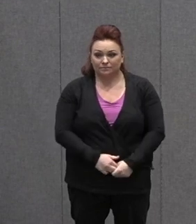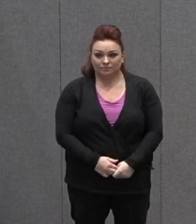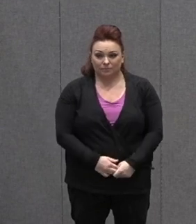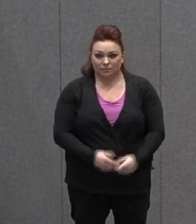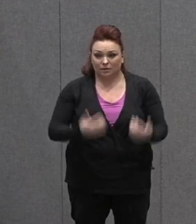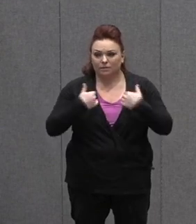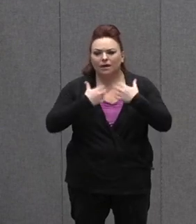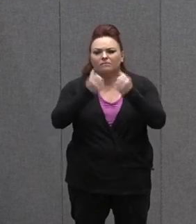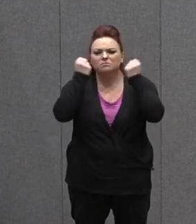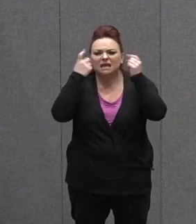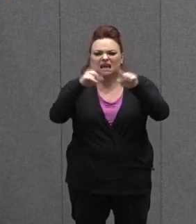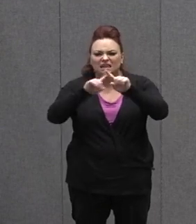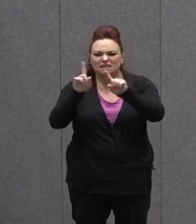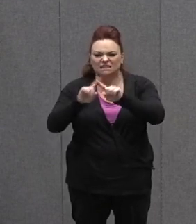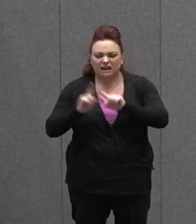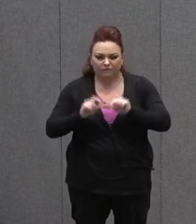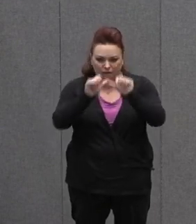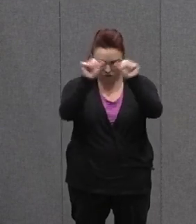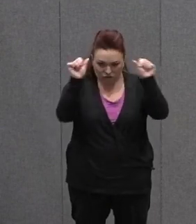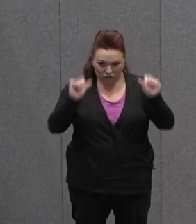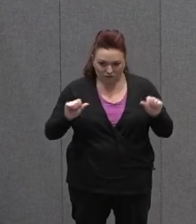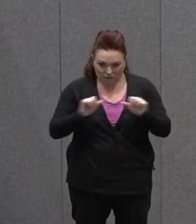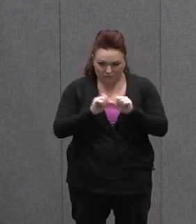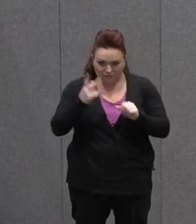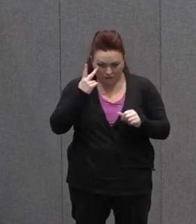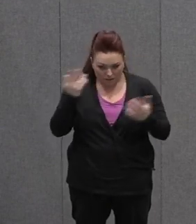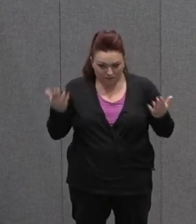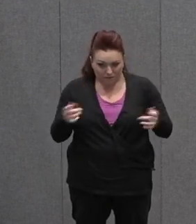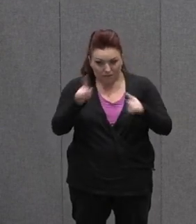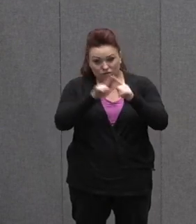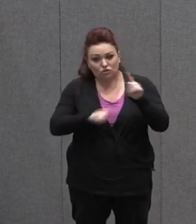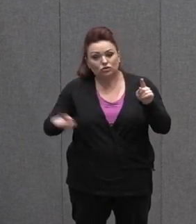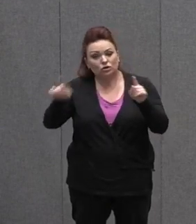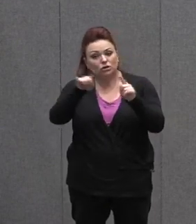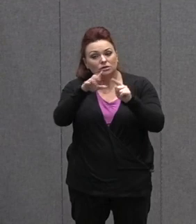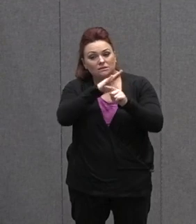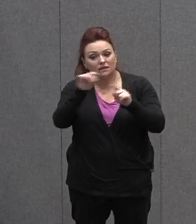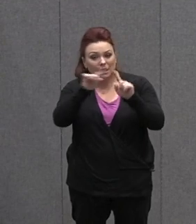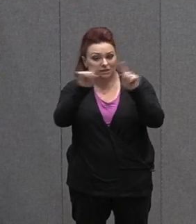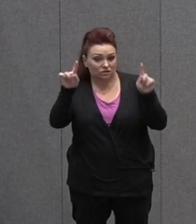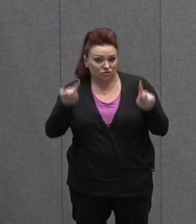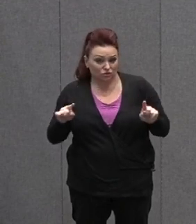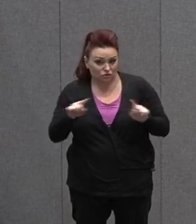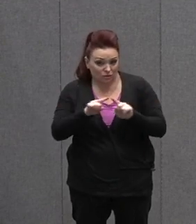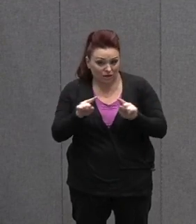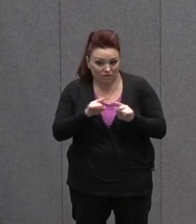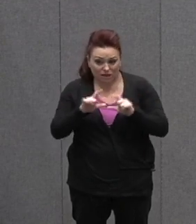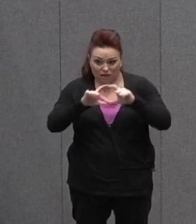They have lots of shapes that you can see in here. I see circles and squares and rectangles.